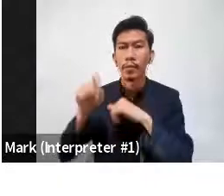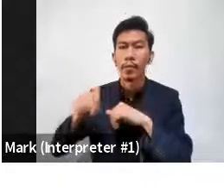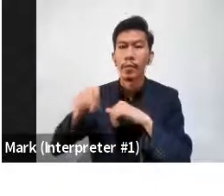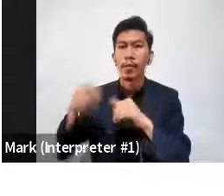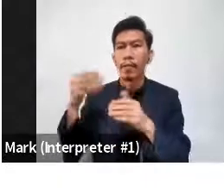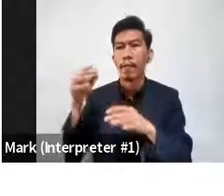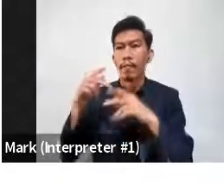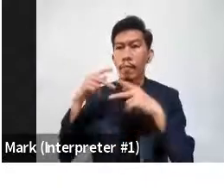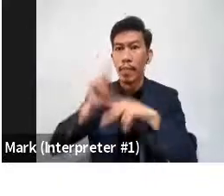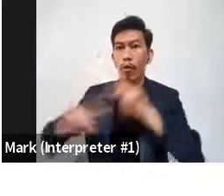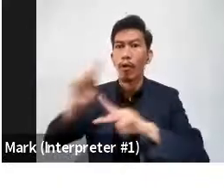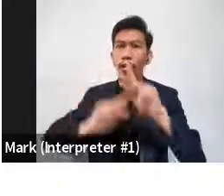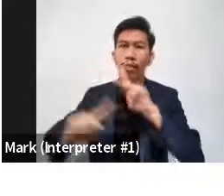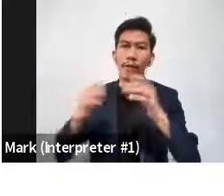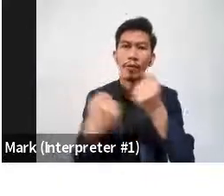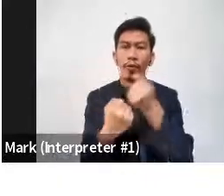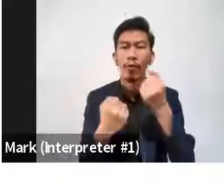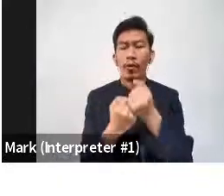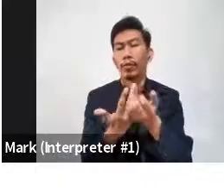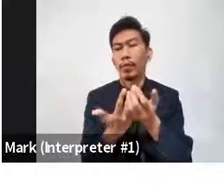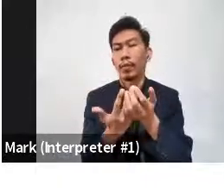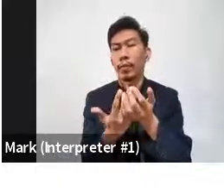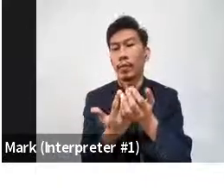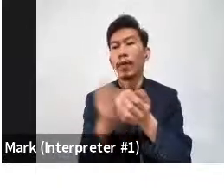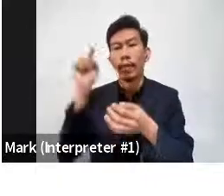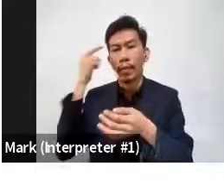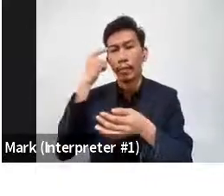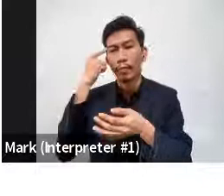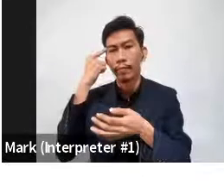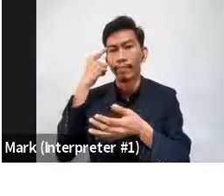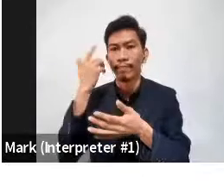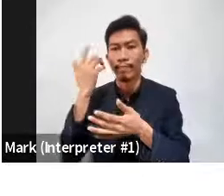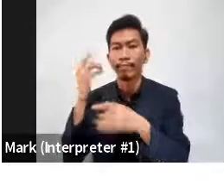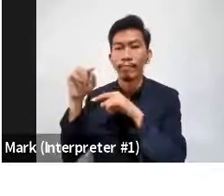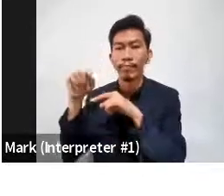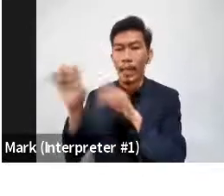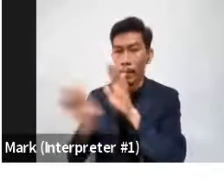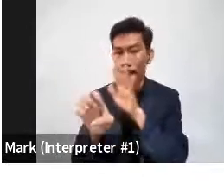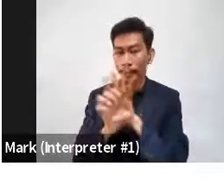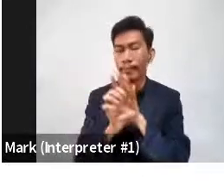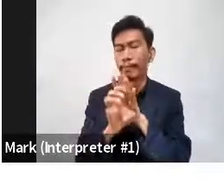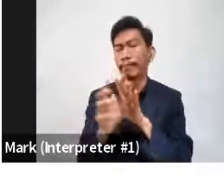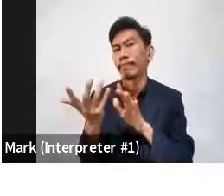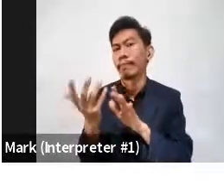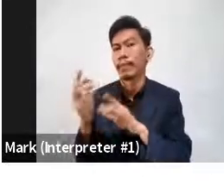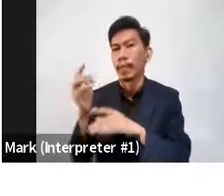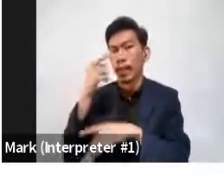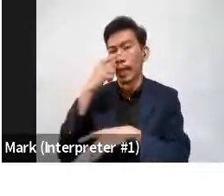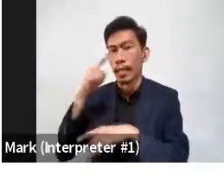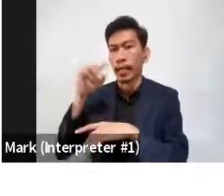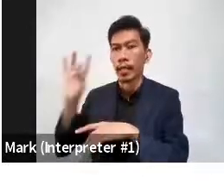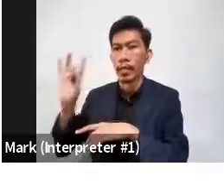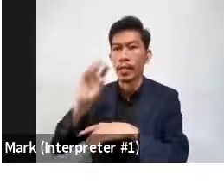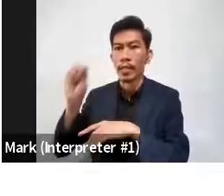financing. I mean government as a source of financing. So for example, in Thailand, the source of like 80% of their health